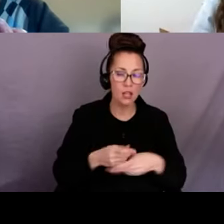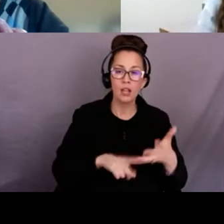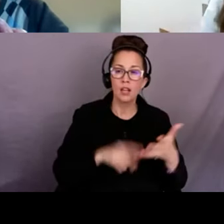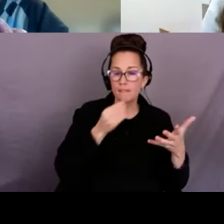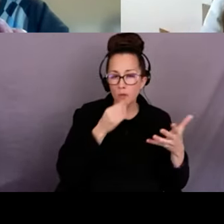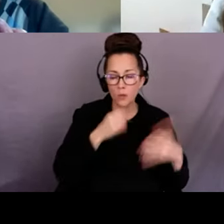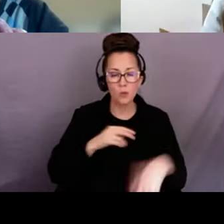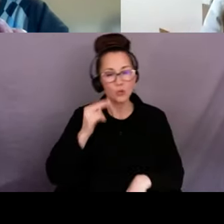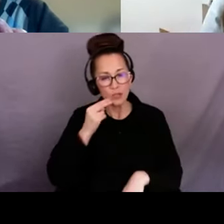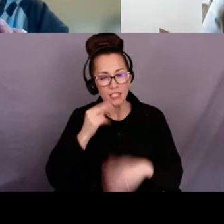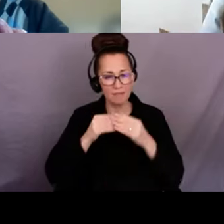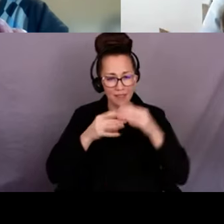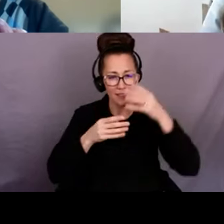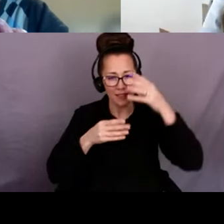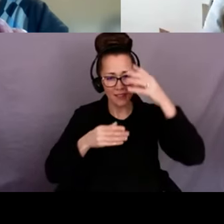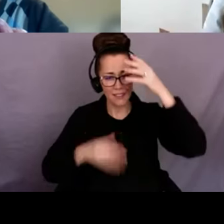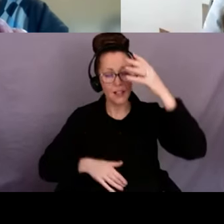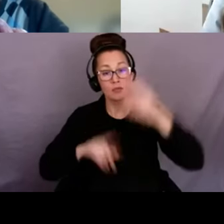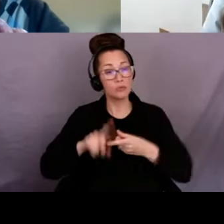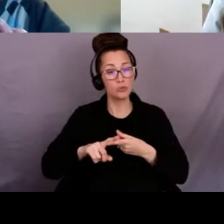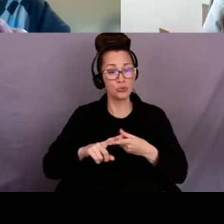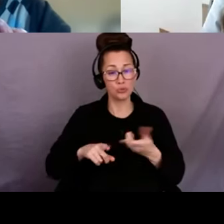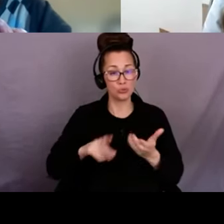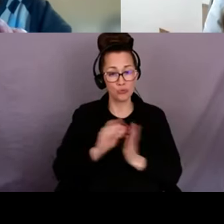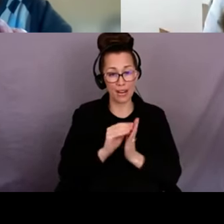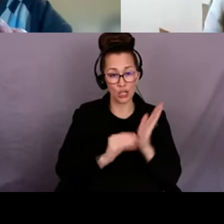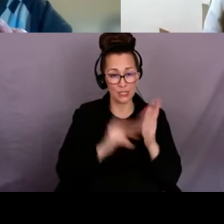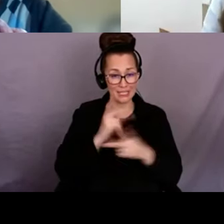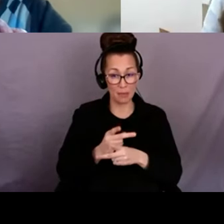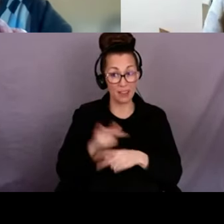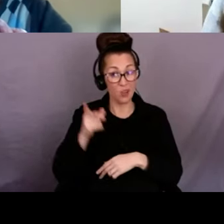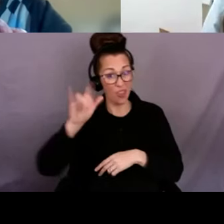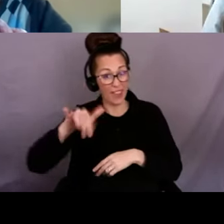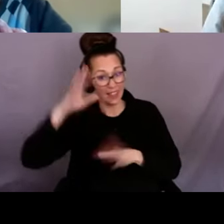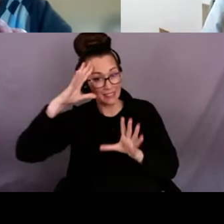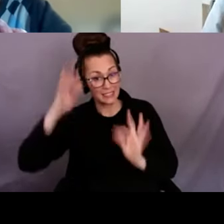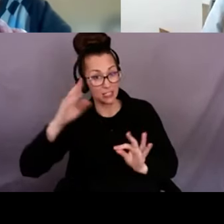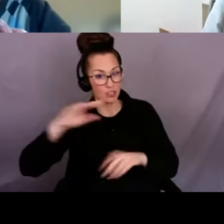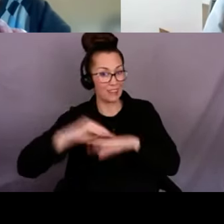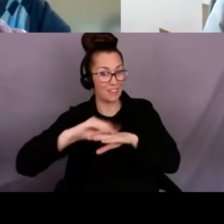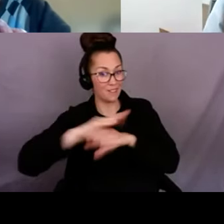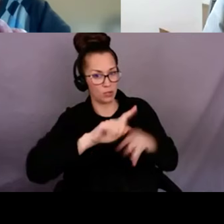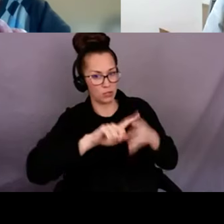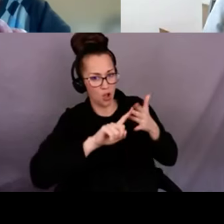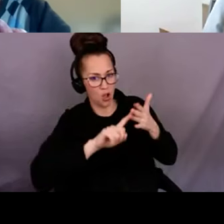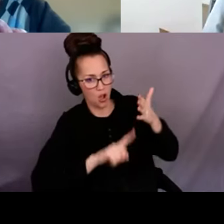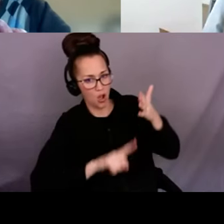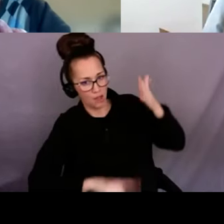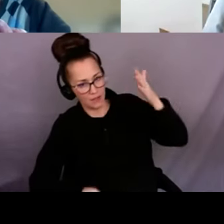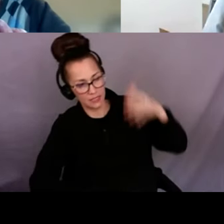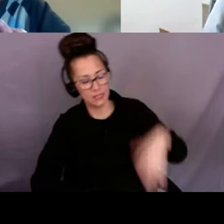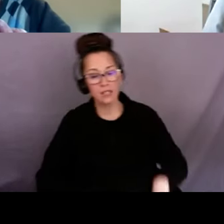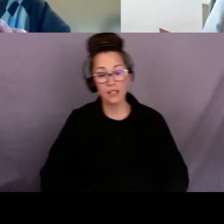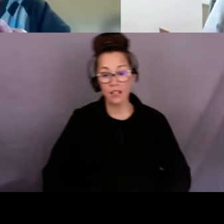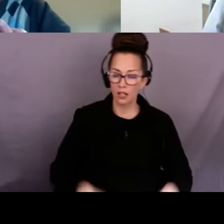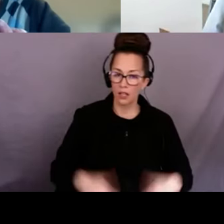community placement, records keeping, and, you know, the advisory boards and volunteers. It was a